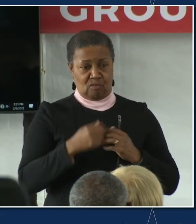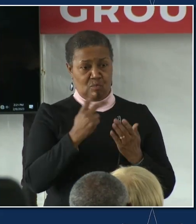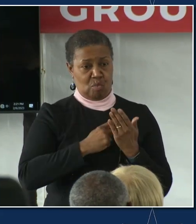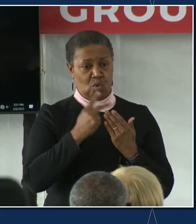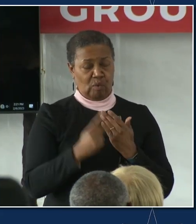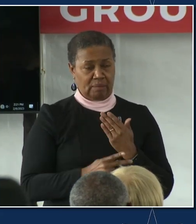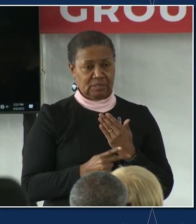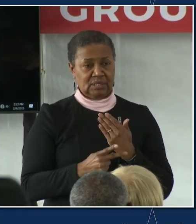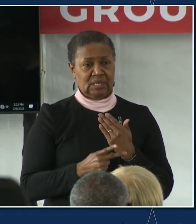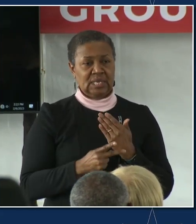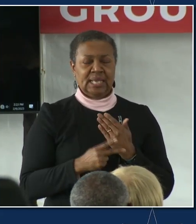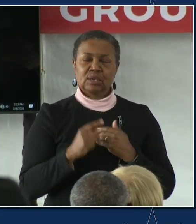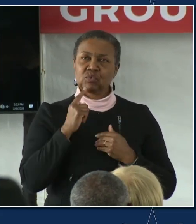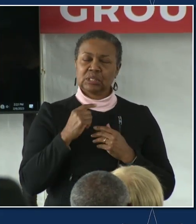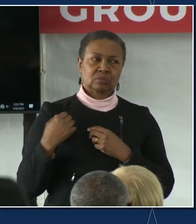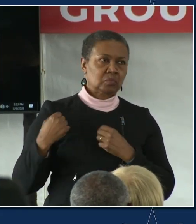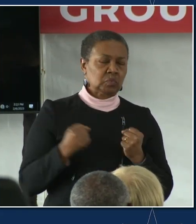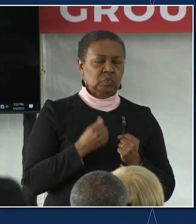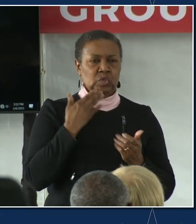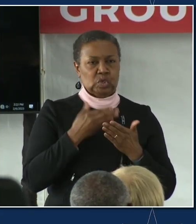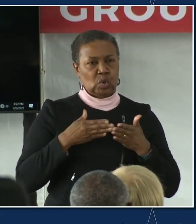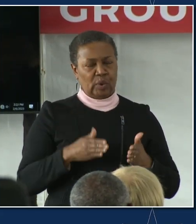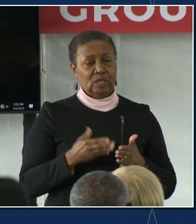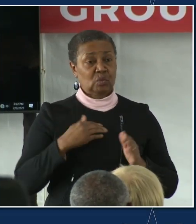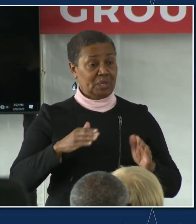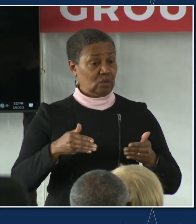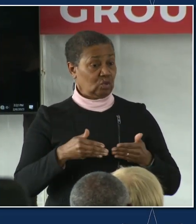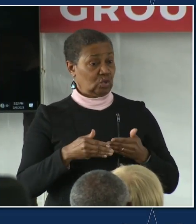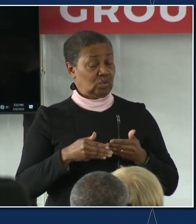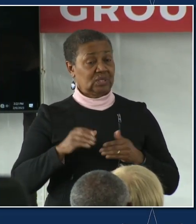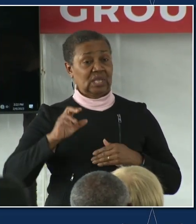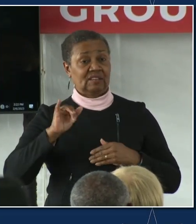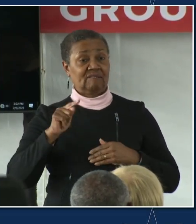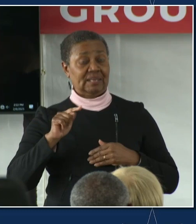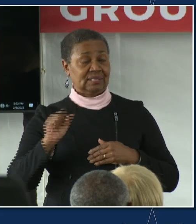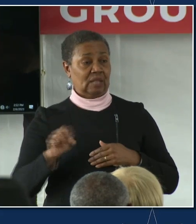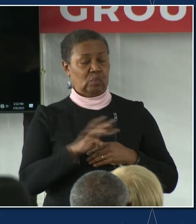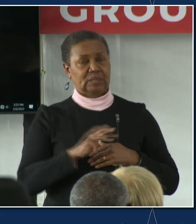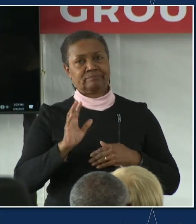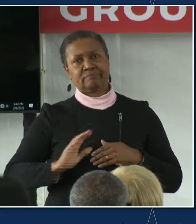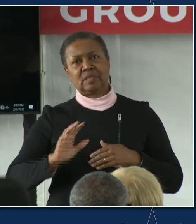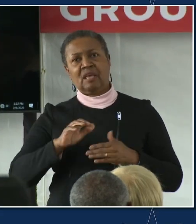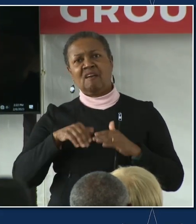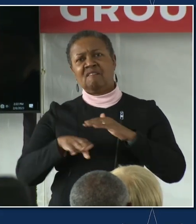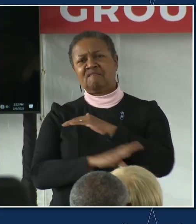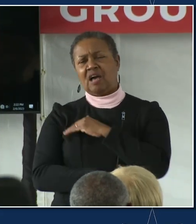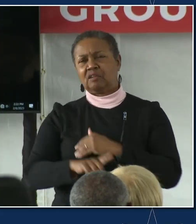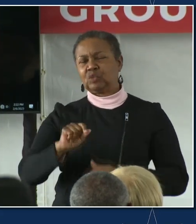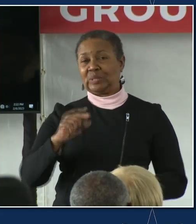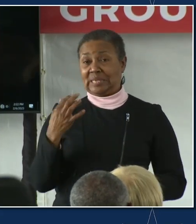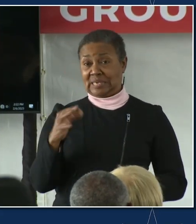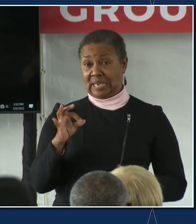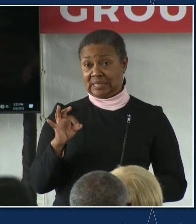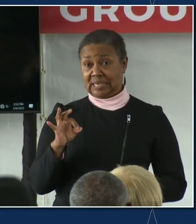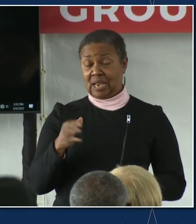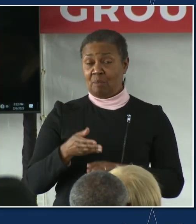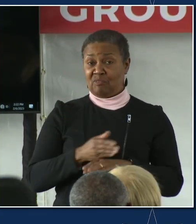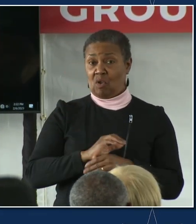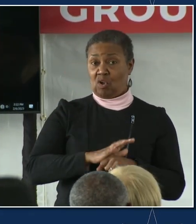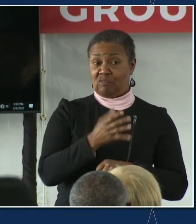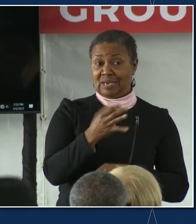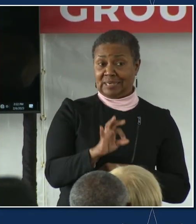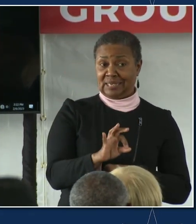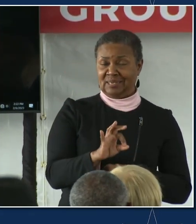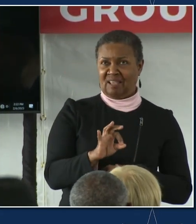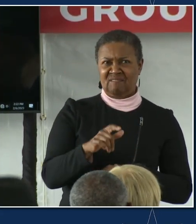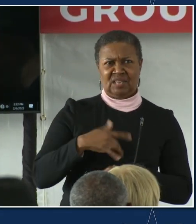initiatives in profound ways. When we introduced Invest Southwest back in the fall of 2019, pre-pandemic, which seems